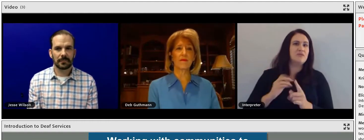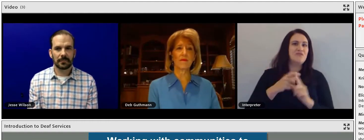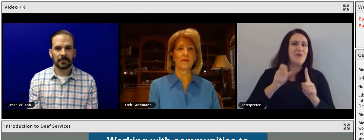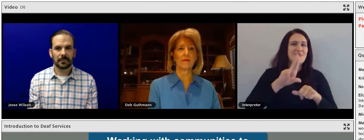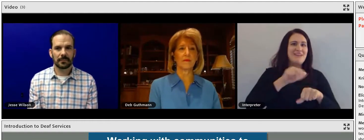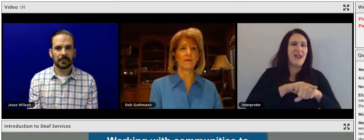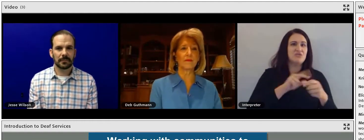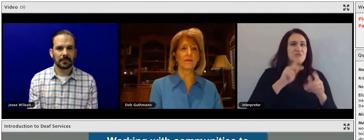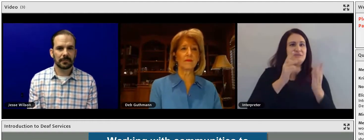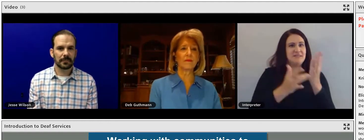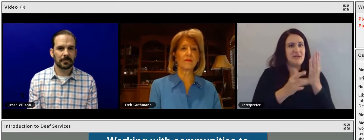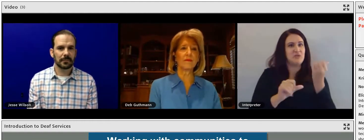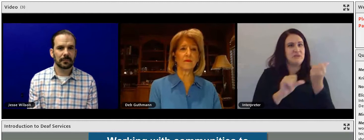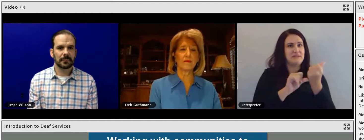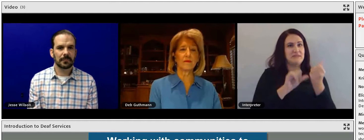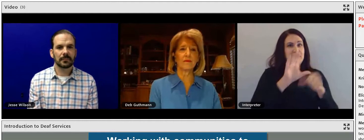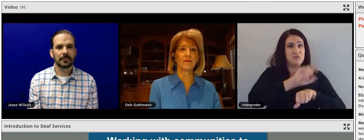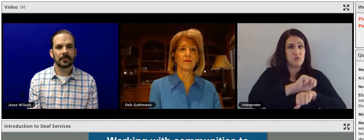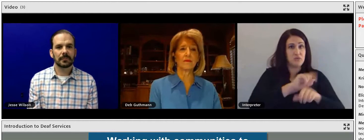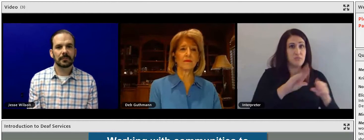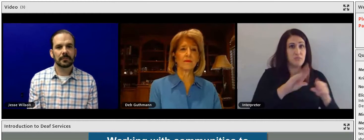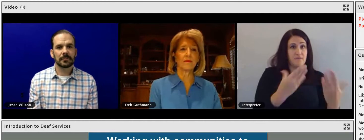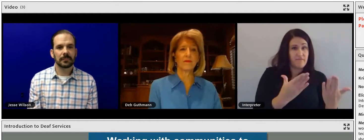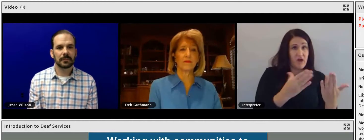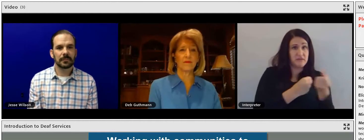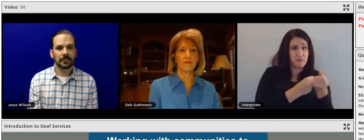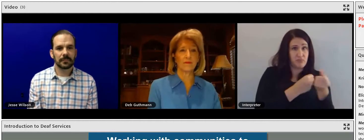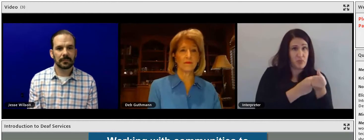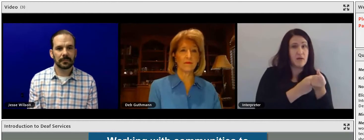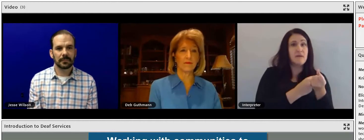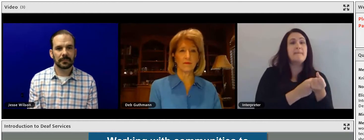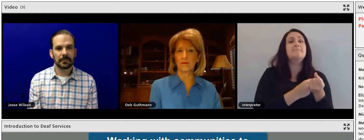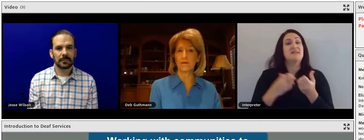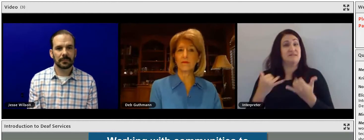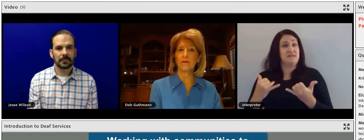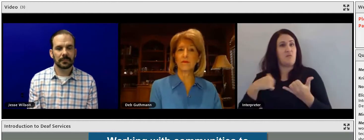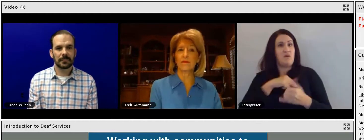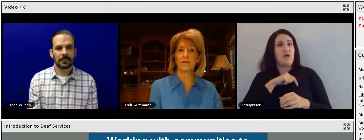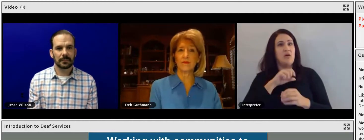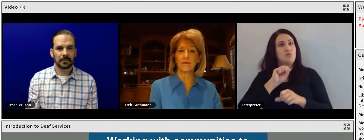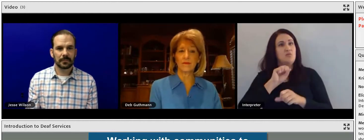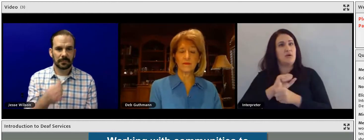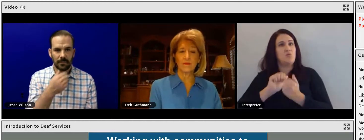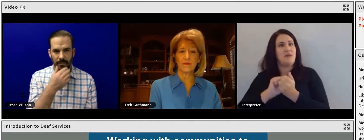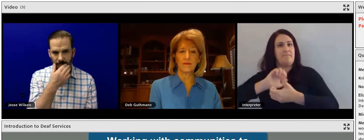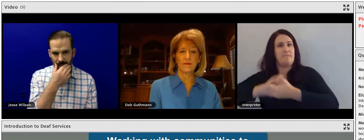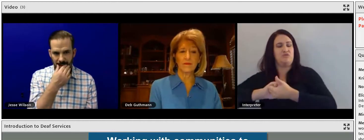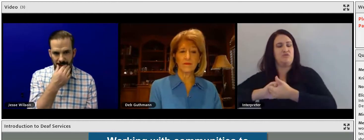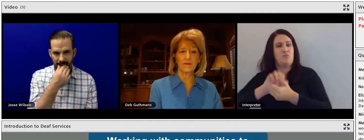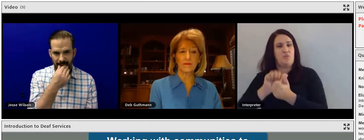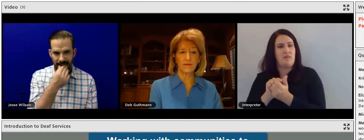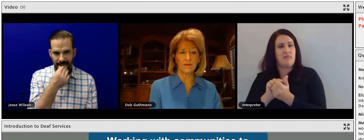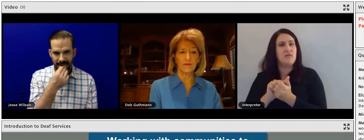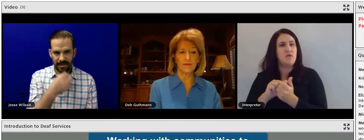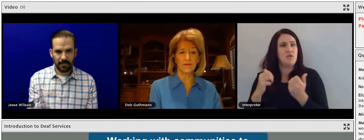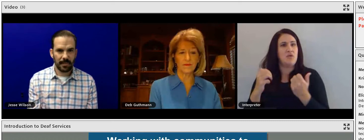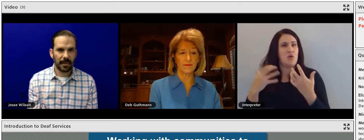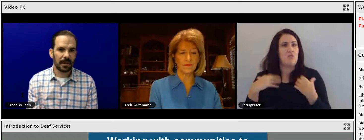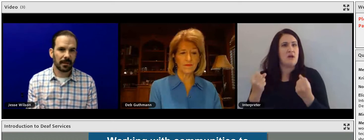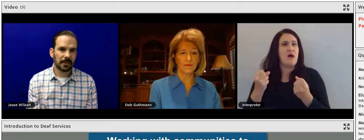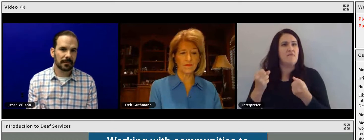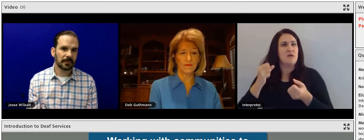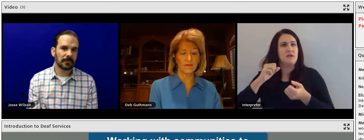technical assistance consultants to provide support, and we're working today in close partnership with our recovery partner,